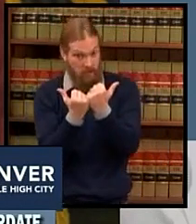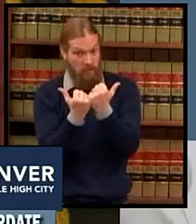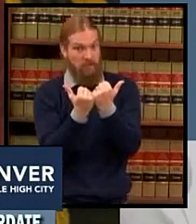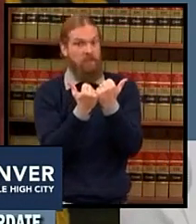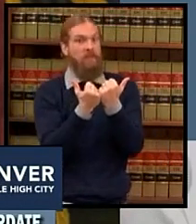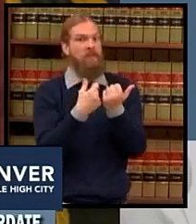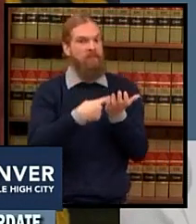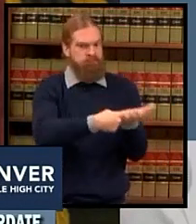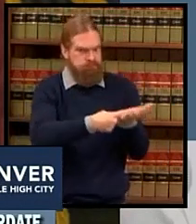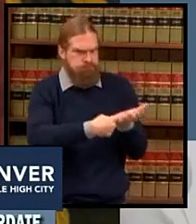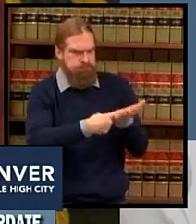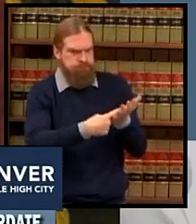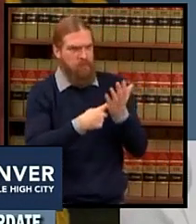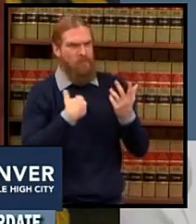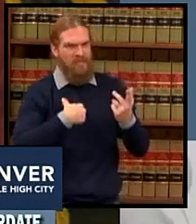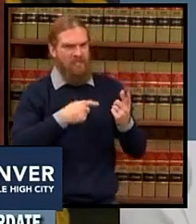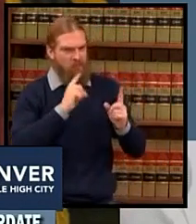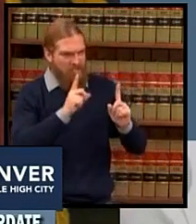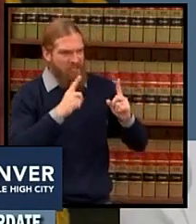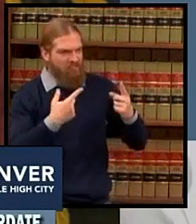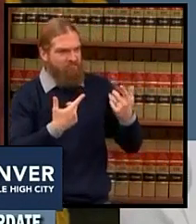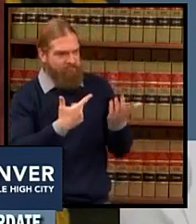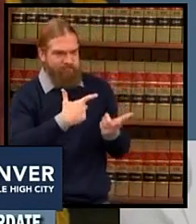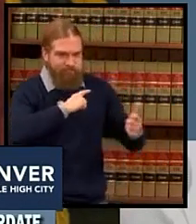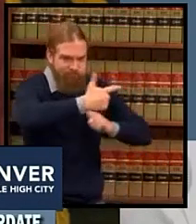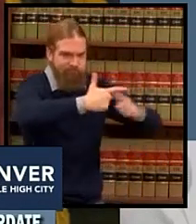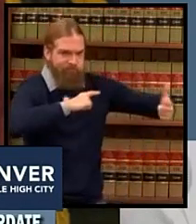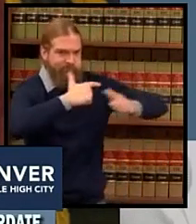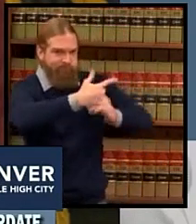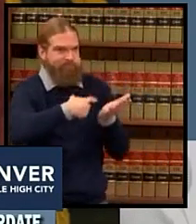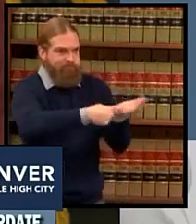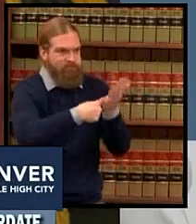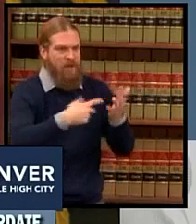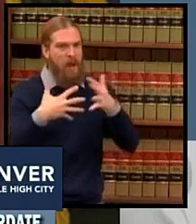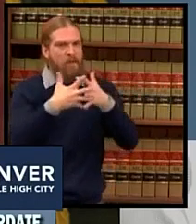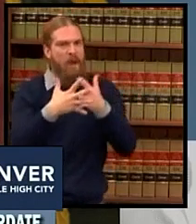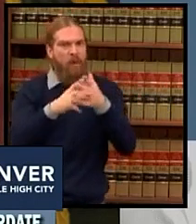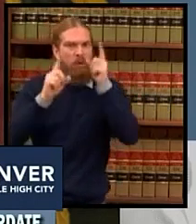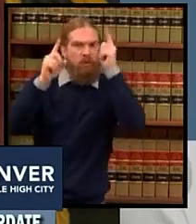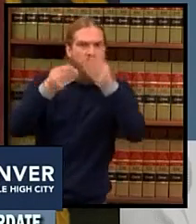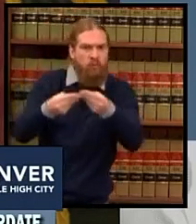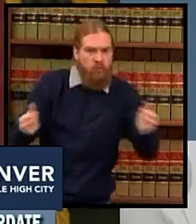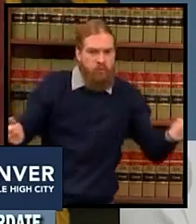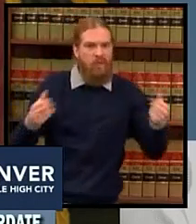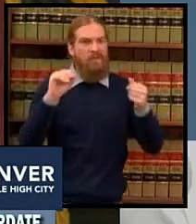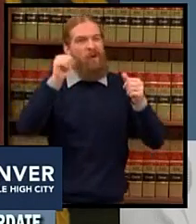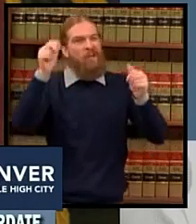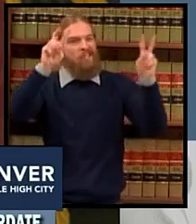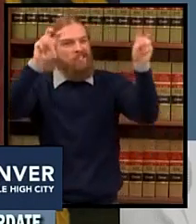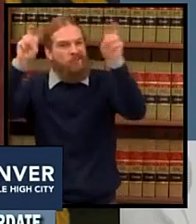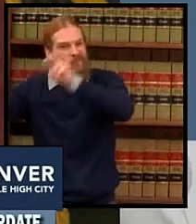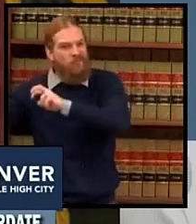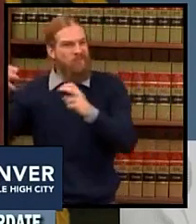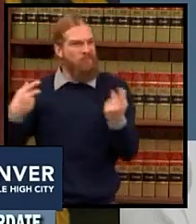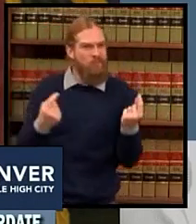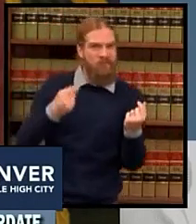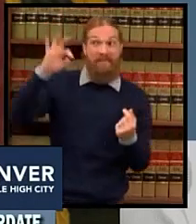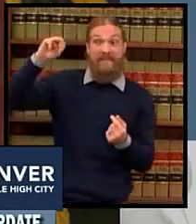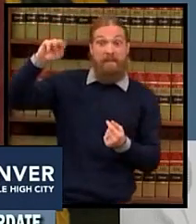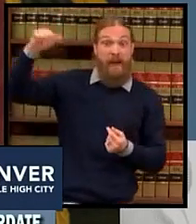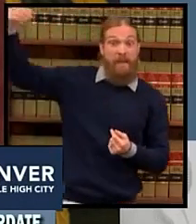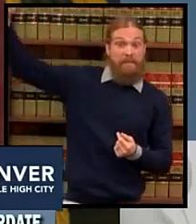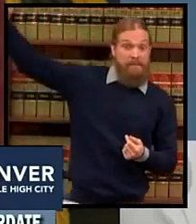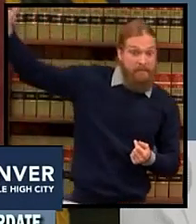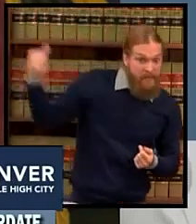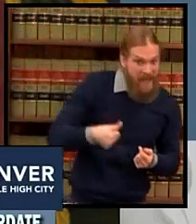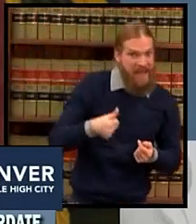about COVID response, about the American Relief Bill, and about some of these issues such as the FEMA reimbursement challenges that we're facing, direct